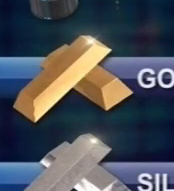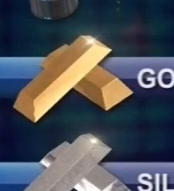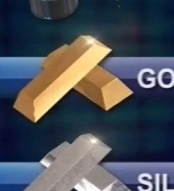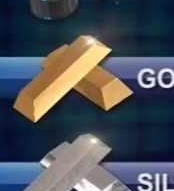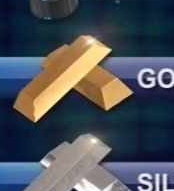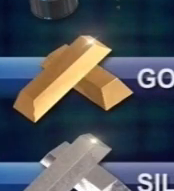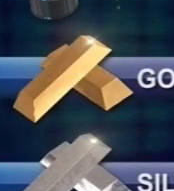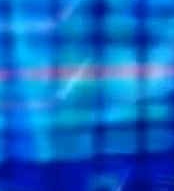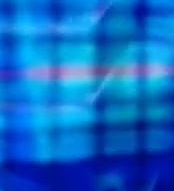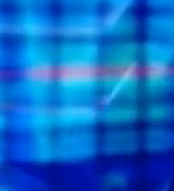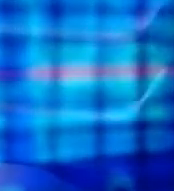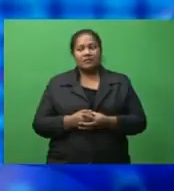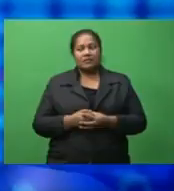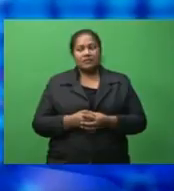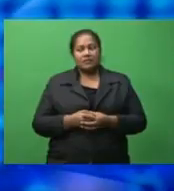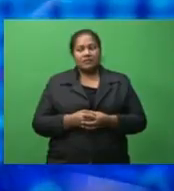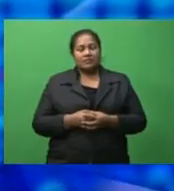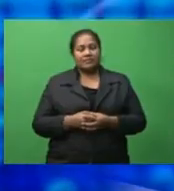$17.05 per ounce.